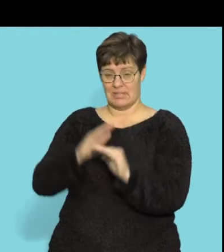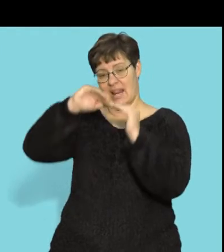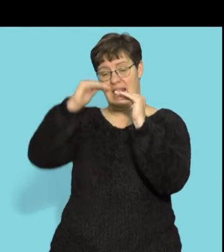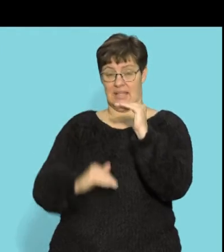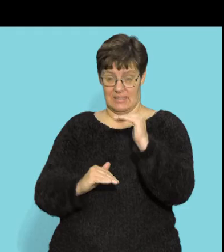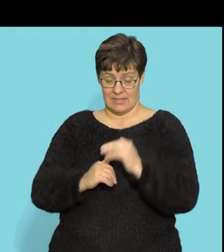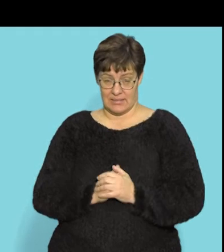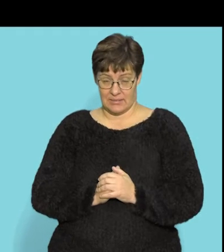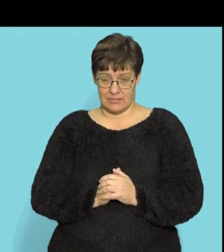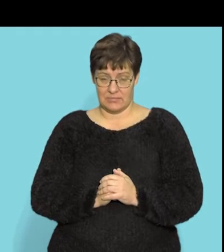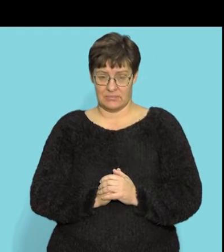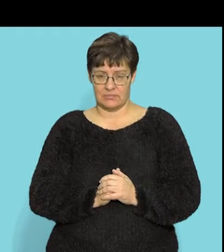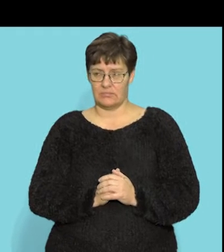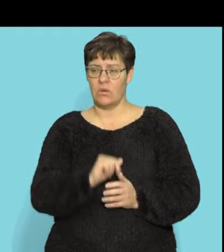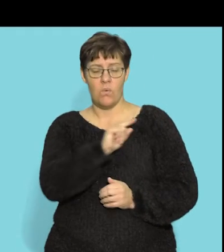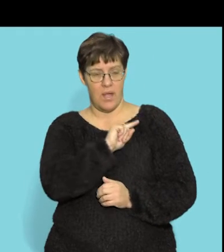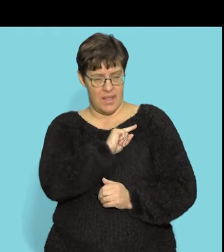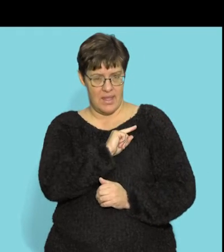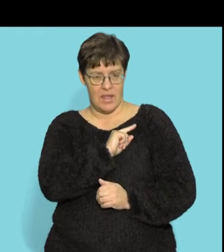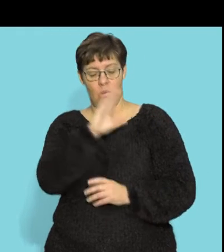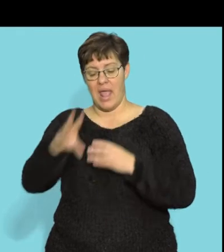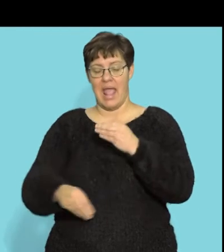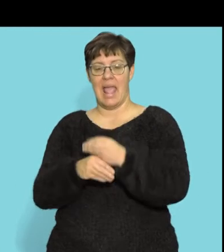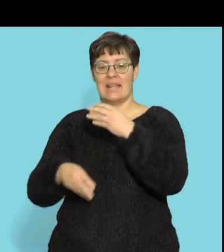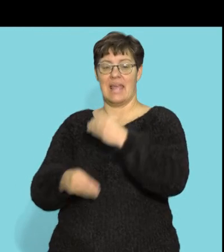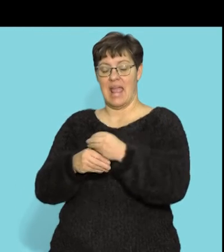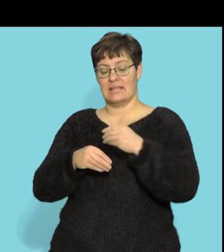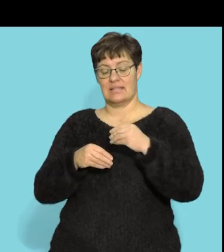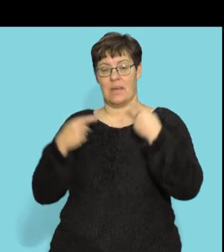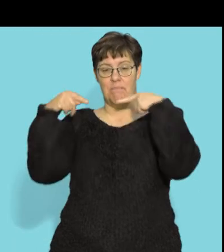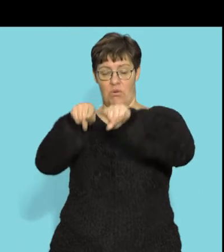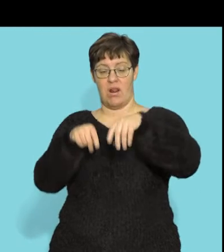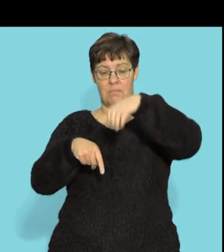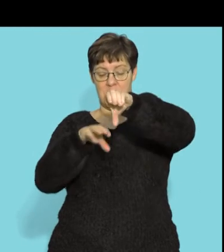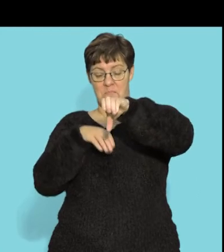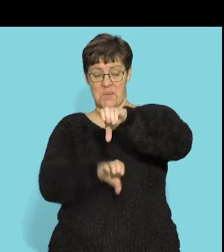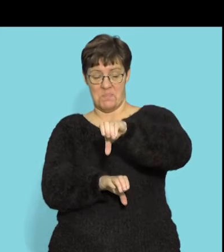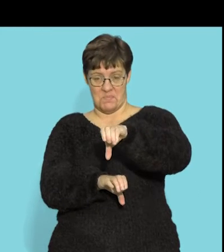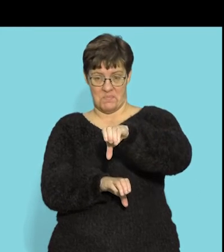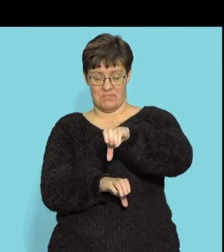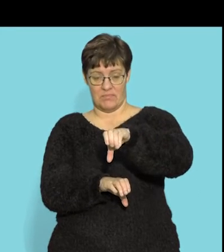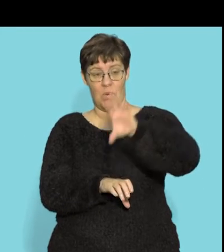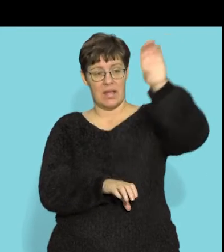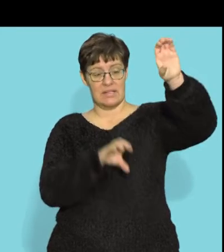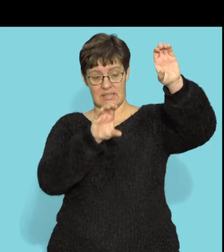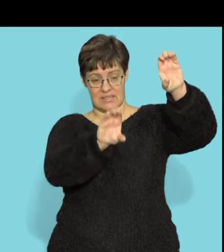of the circuit. Okay, why? Because we are adding resistors in parallel. So this is due to